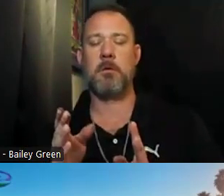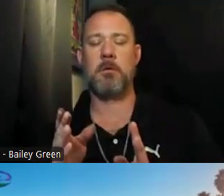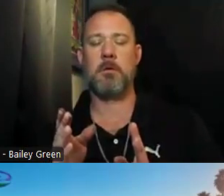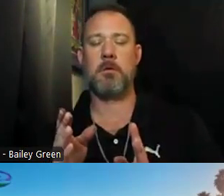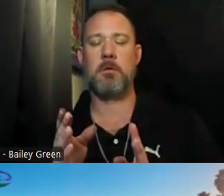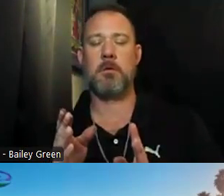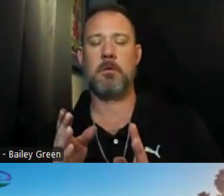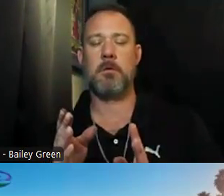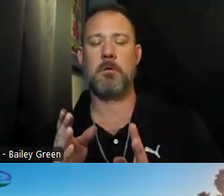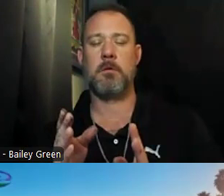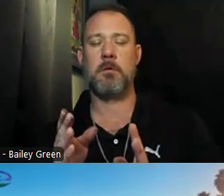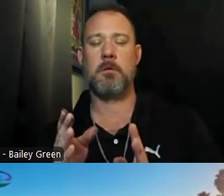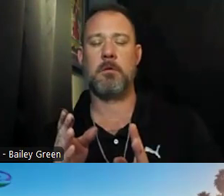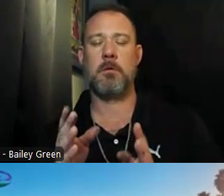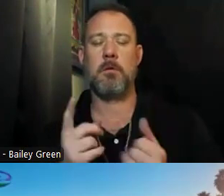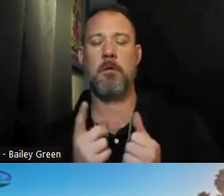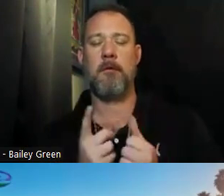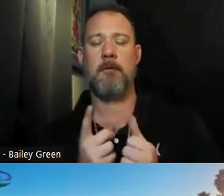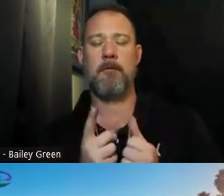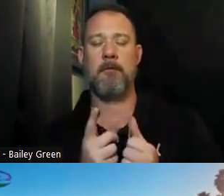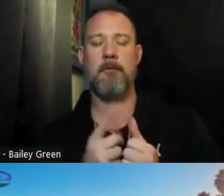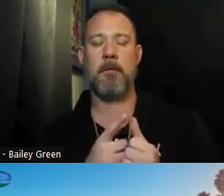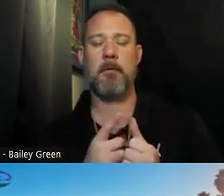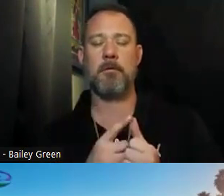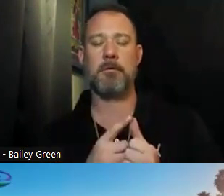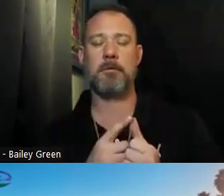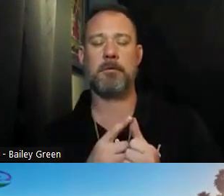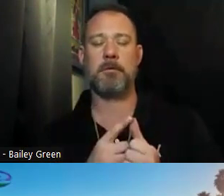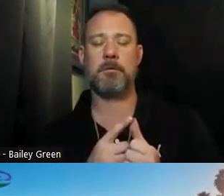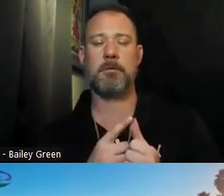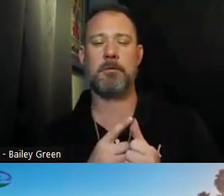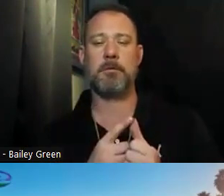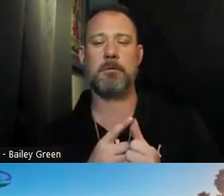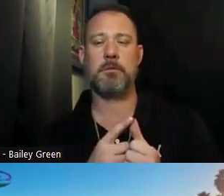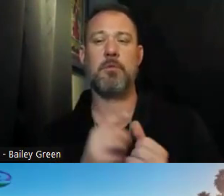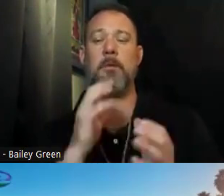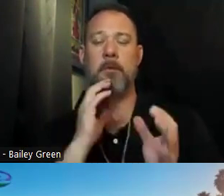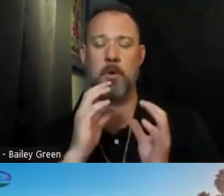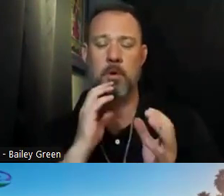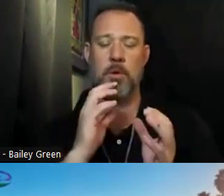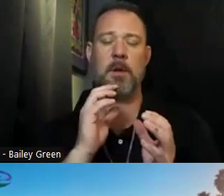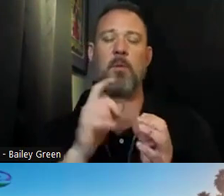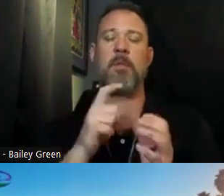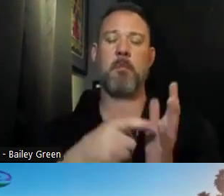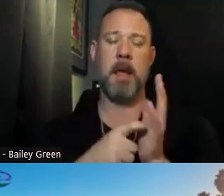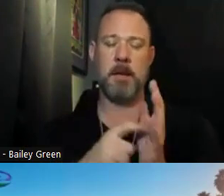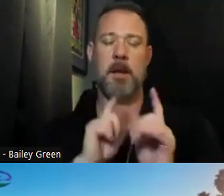whole problem. The first we've touched on has to do with mandated reporting.